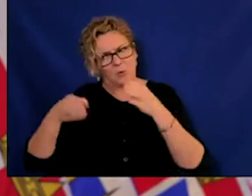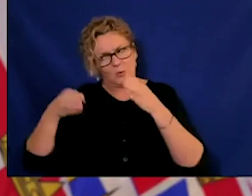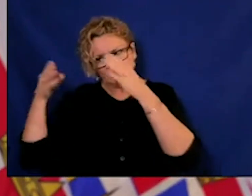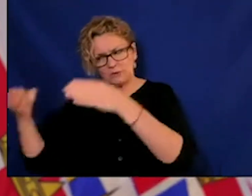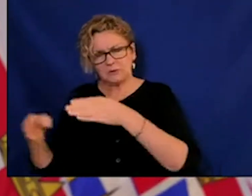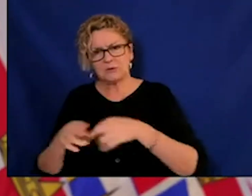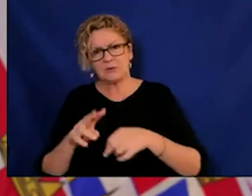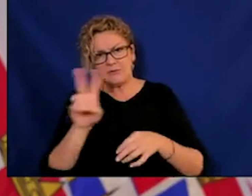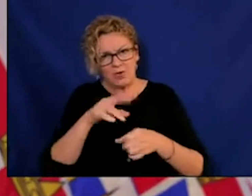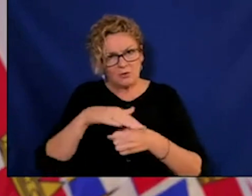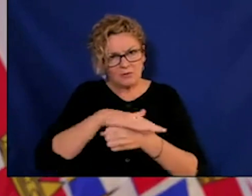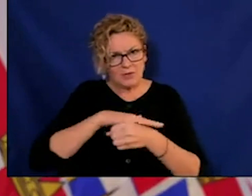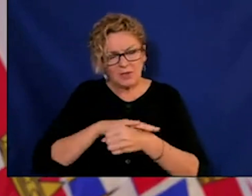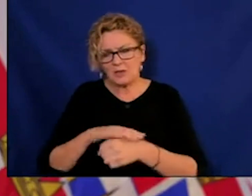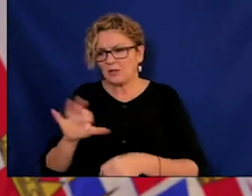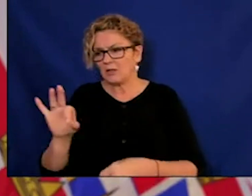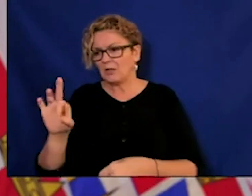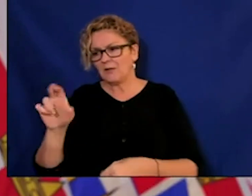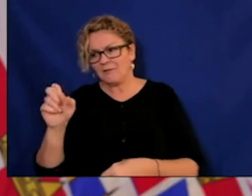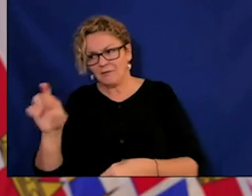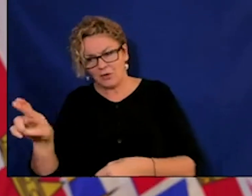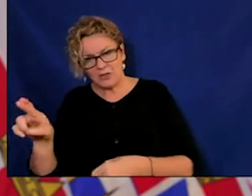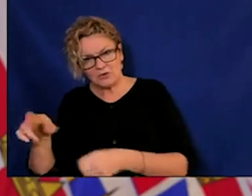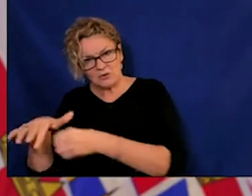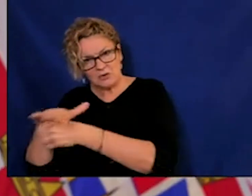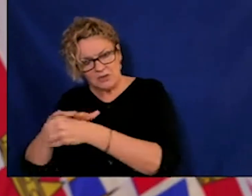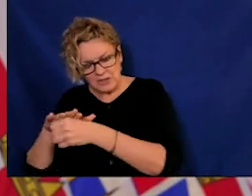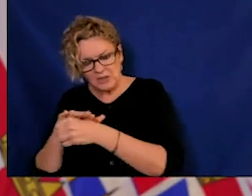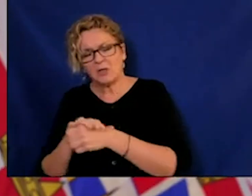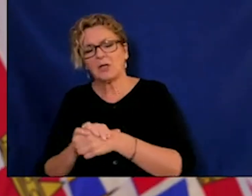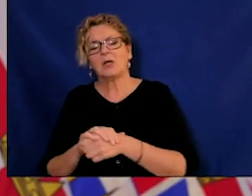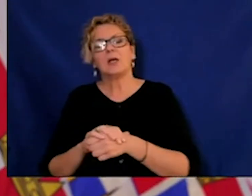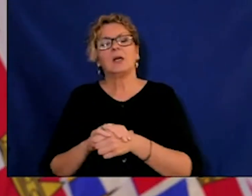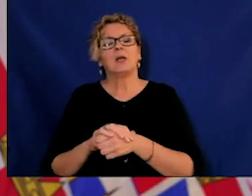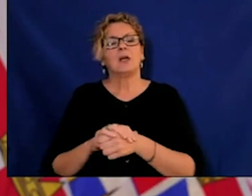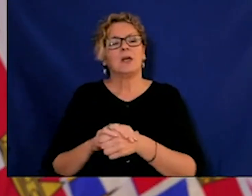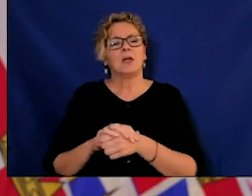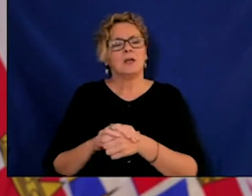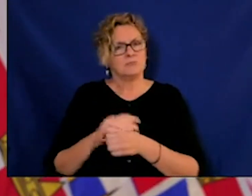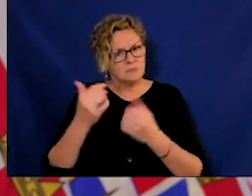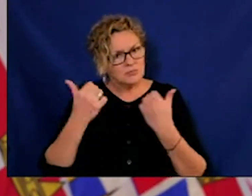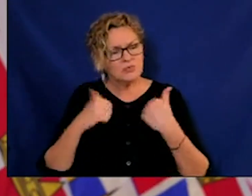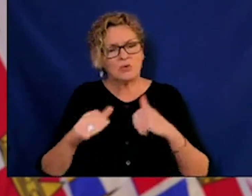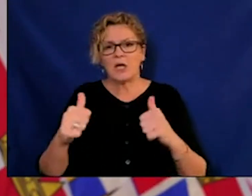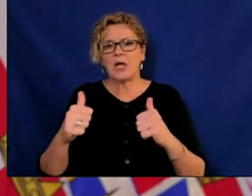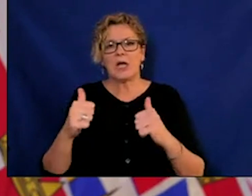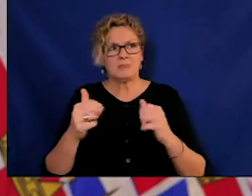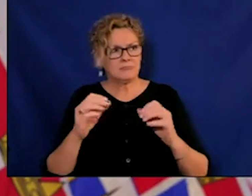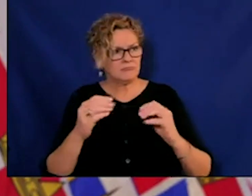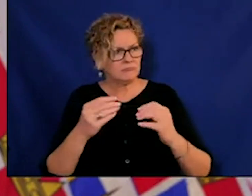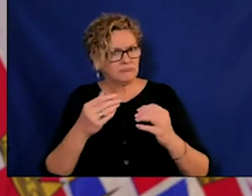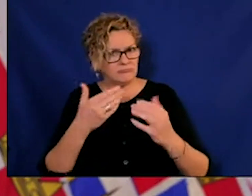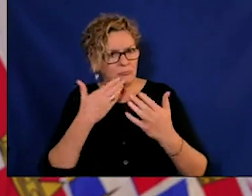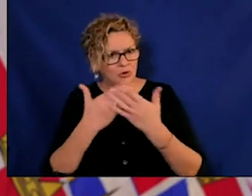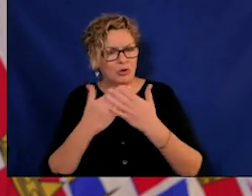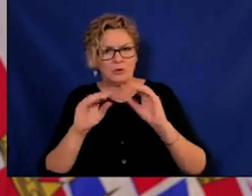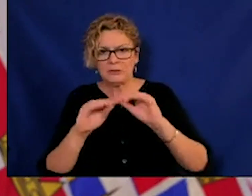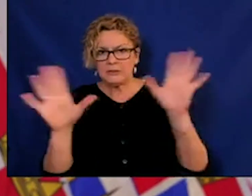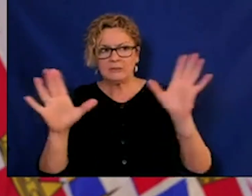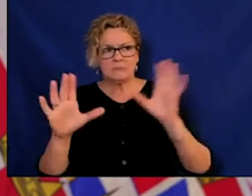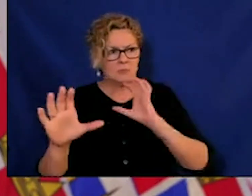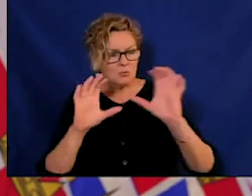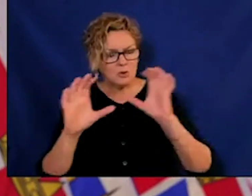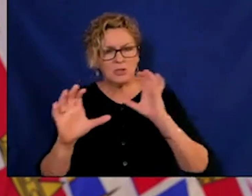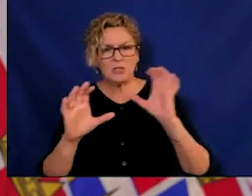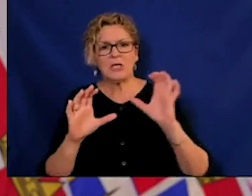we know most of the schools and the transmission events are happening. But it is important across the province, and we